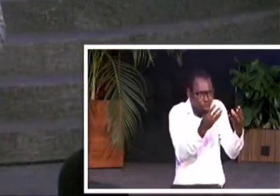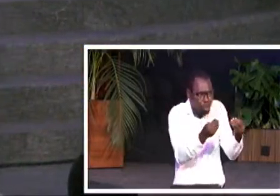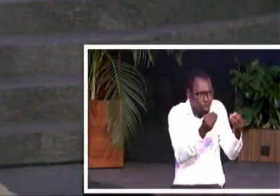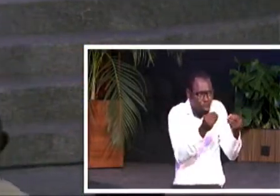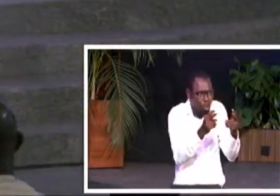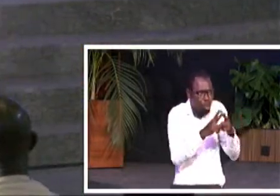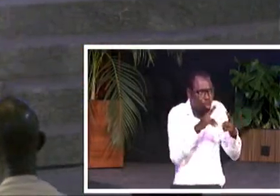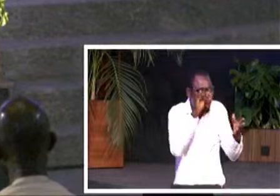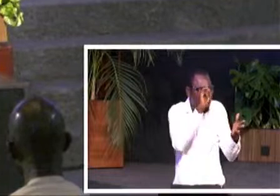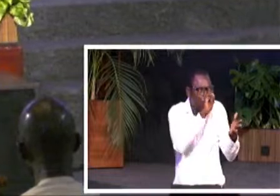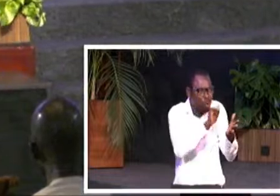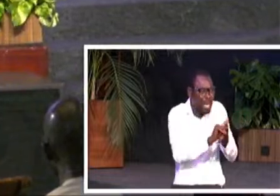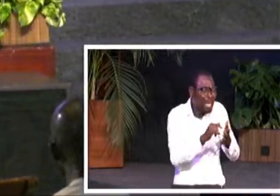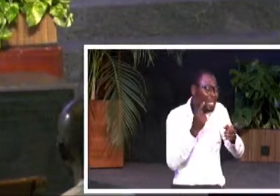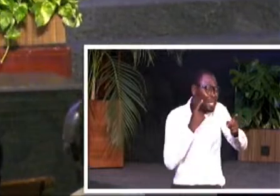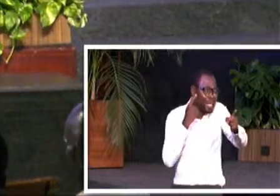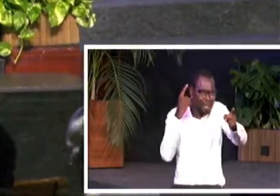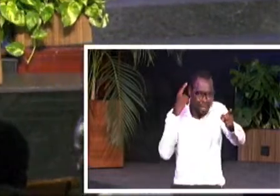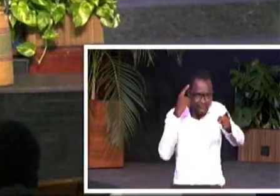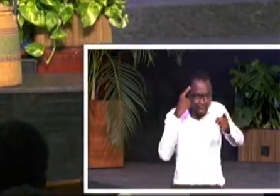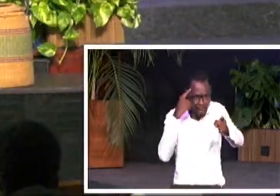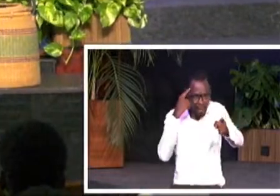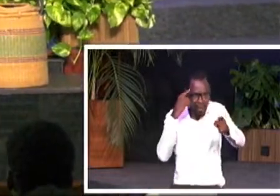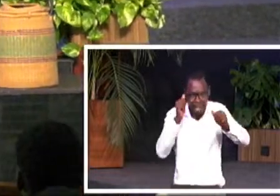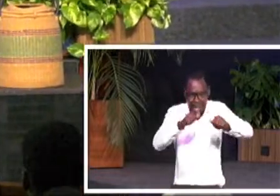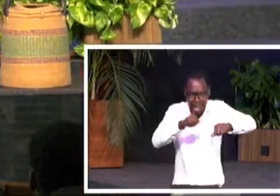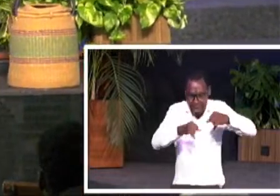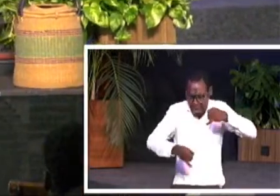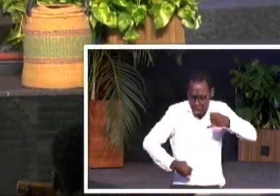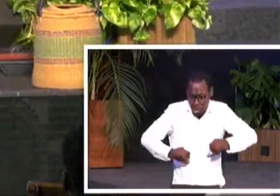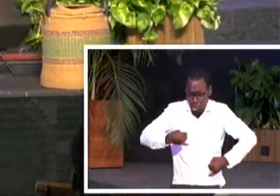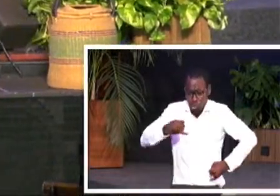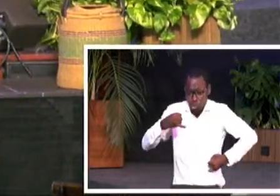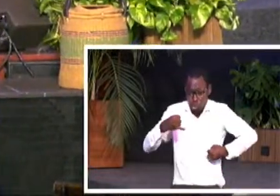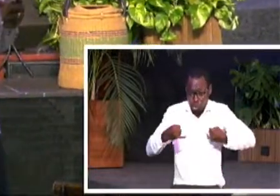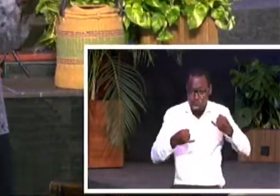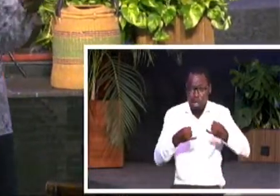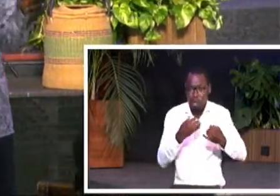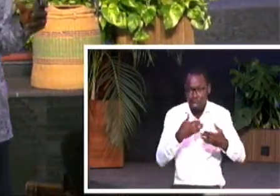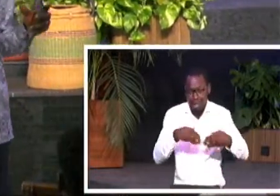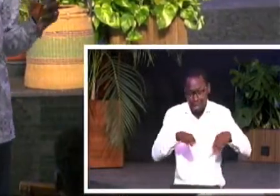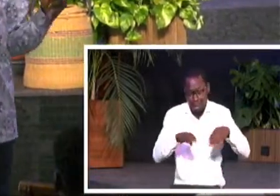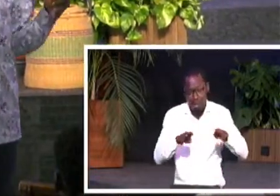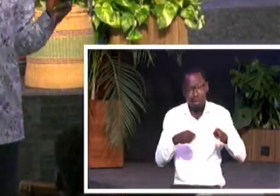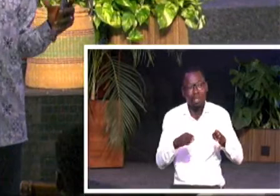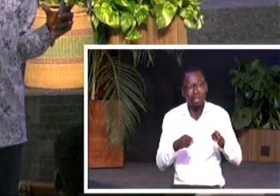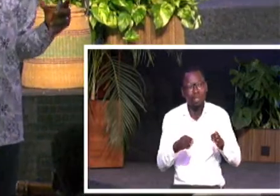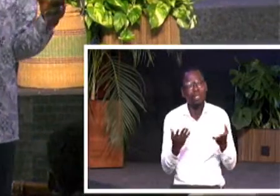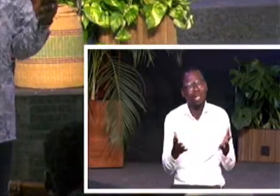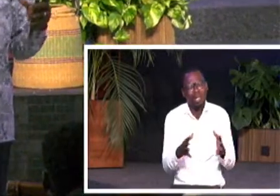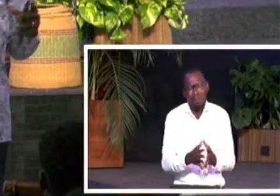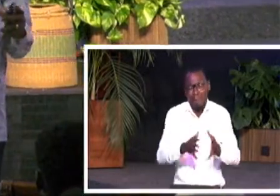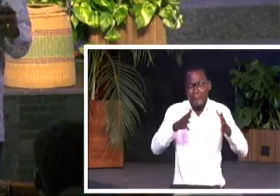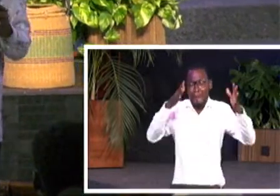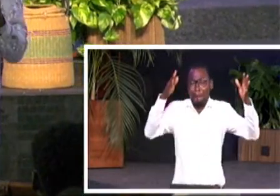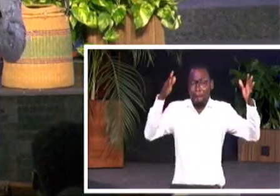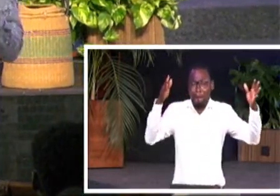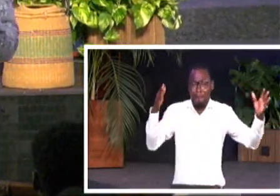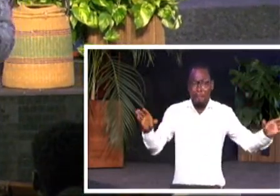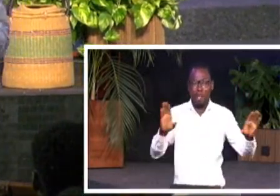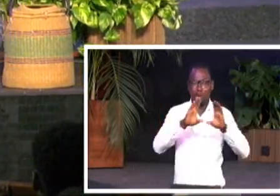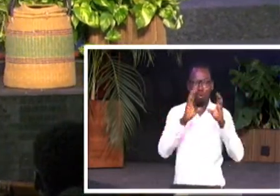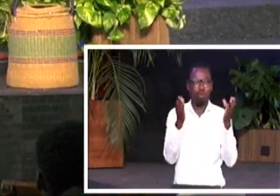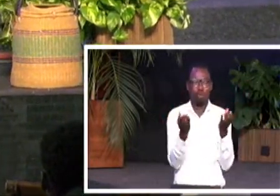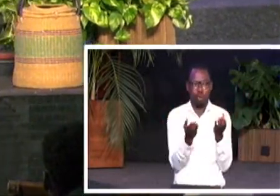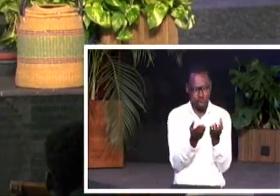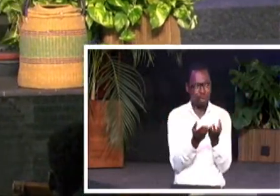with a hearing impairment can enjoy your product, there will be big multinational agencies that will be willing